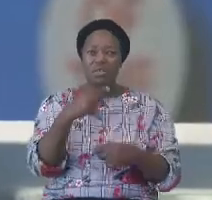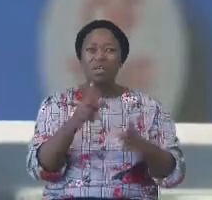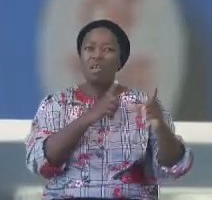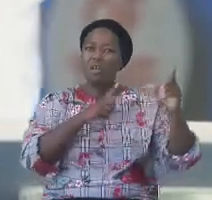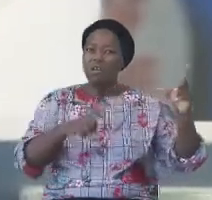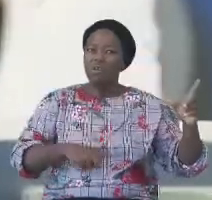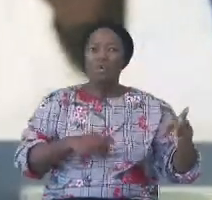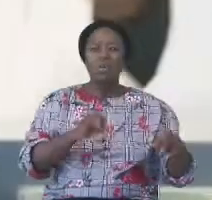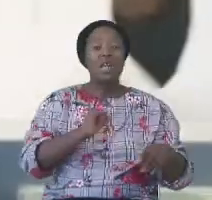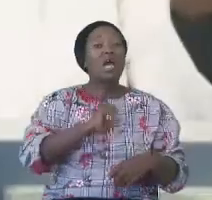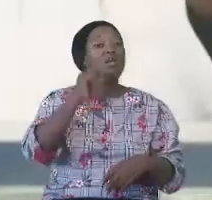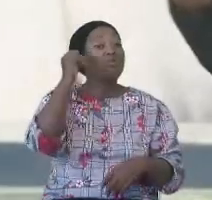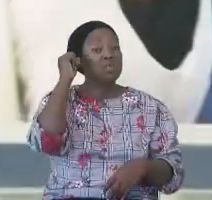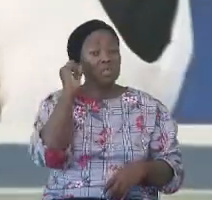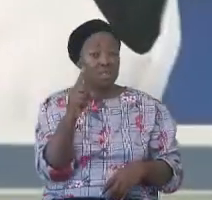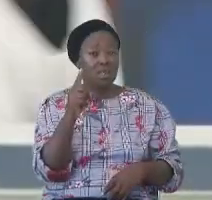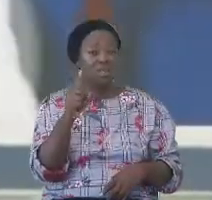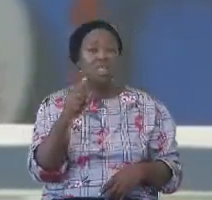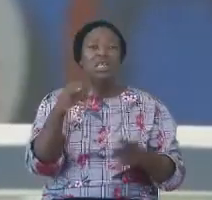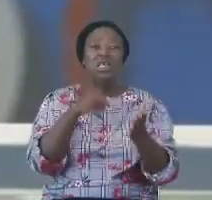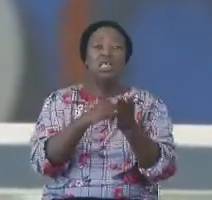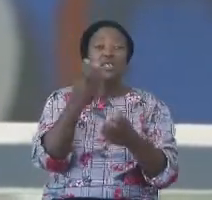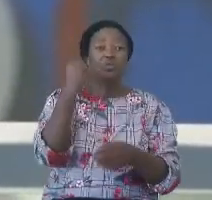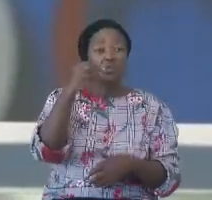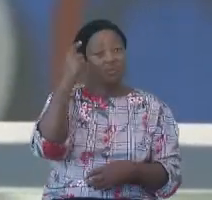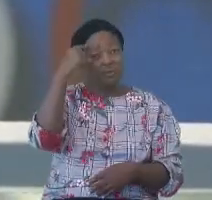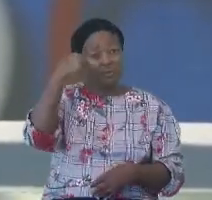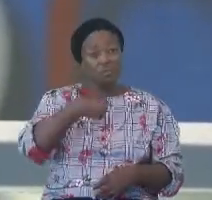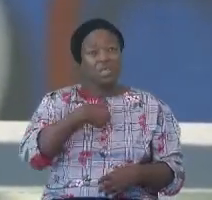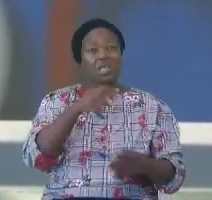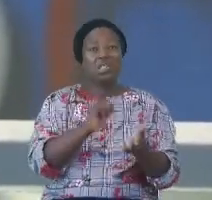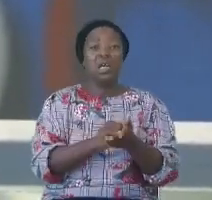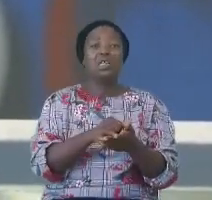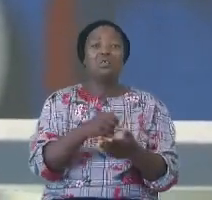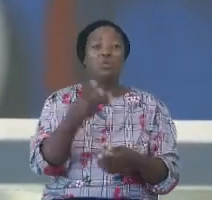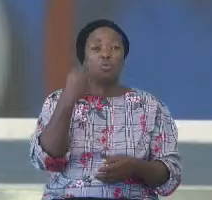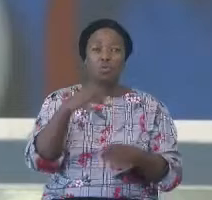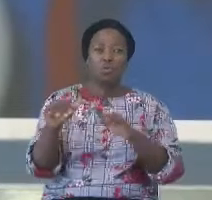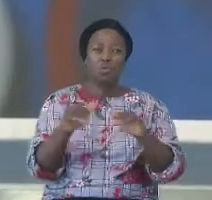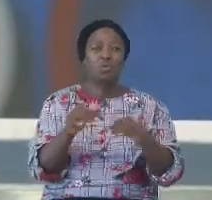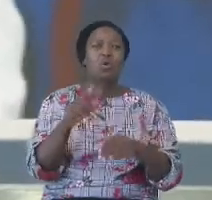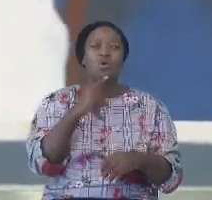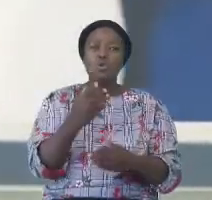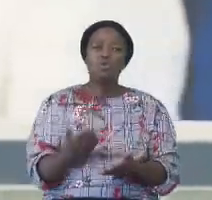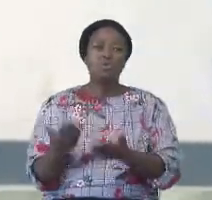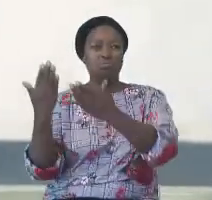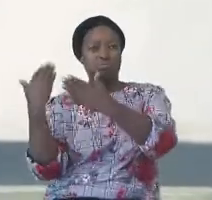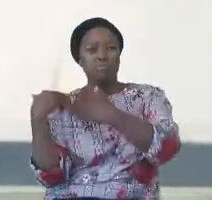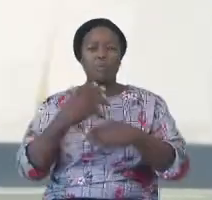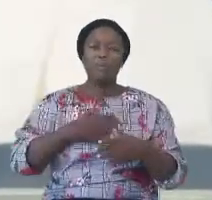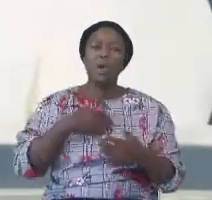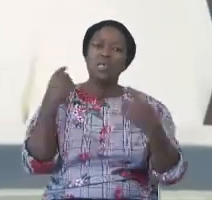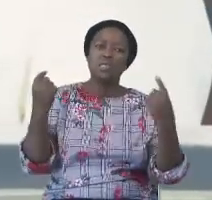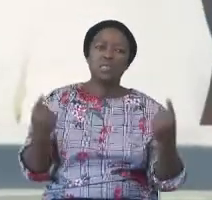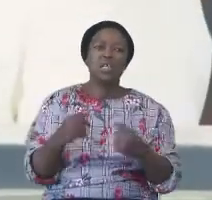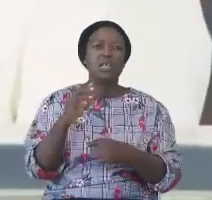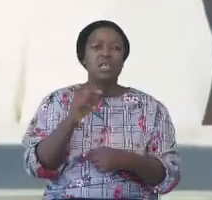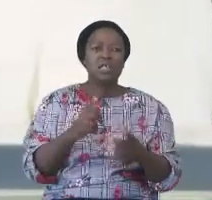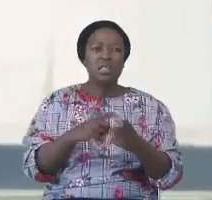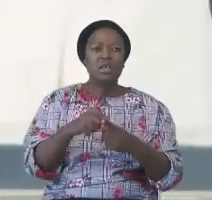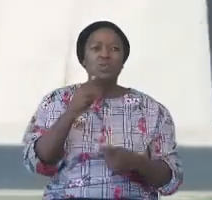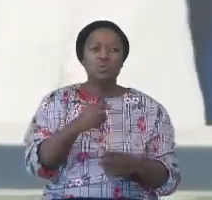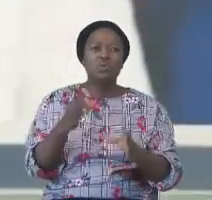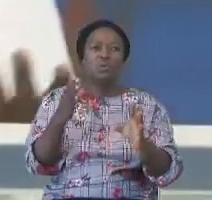substitute and as your karma and you say lord i understand it was for me that was